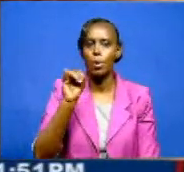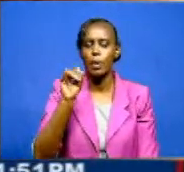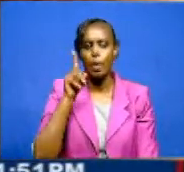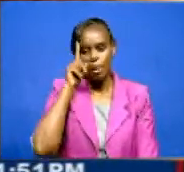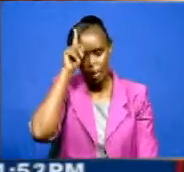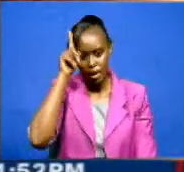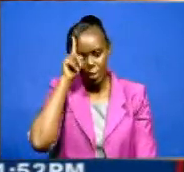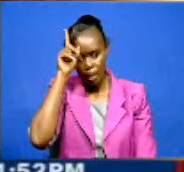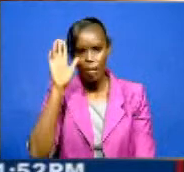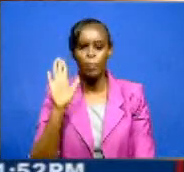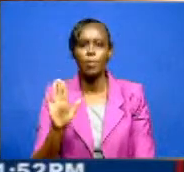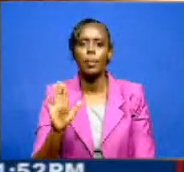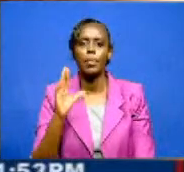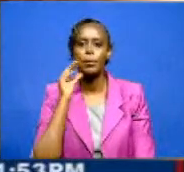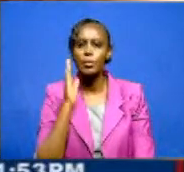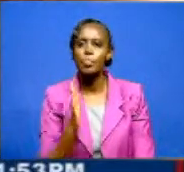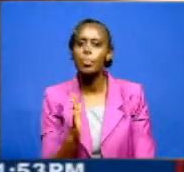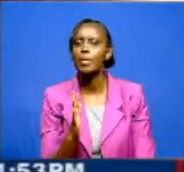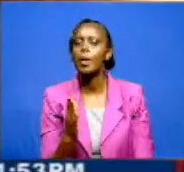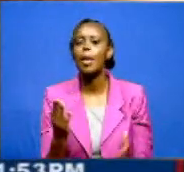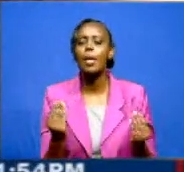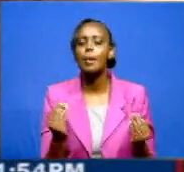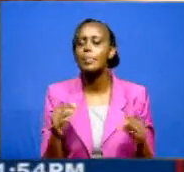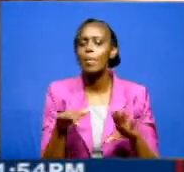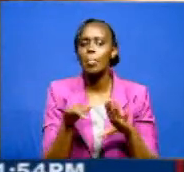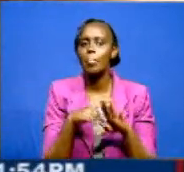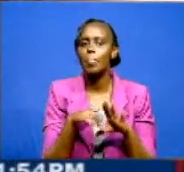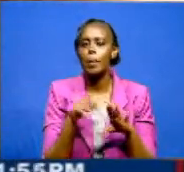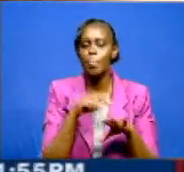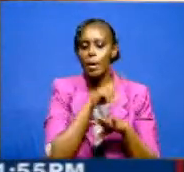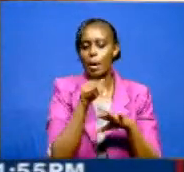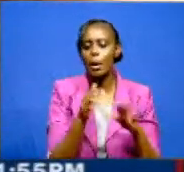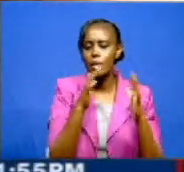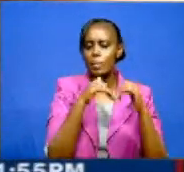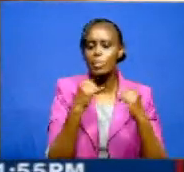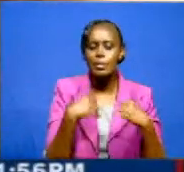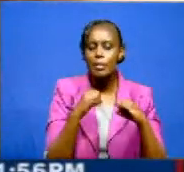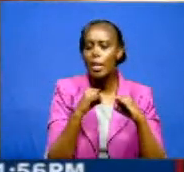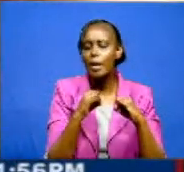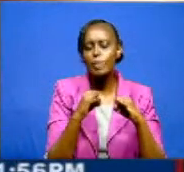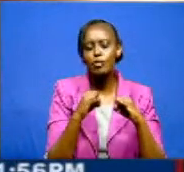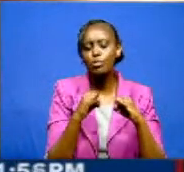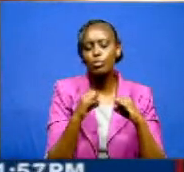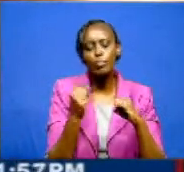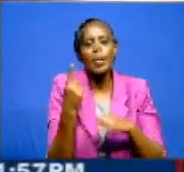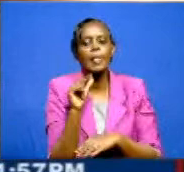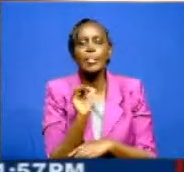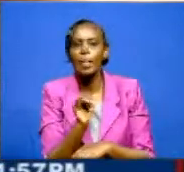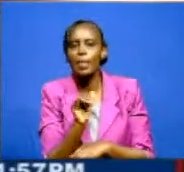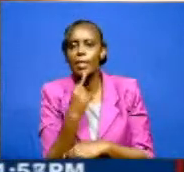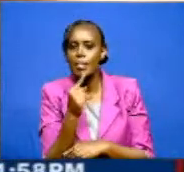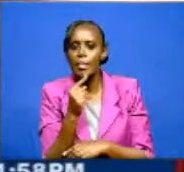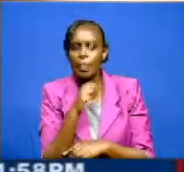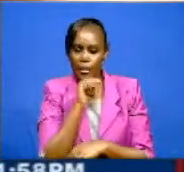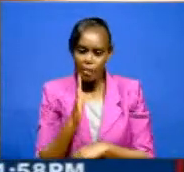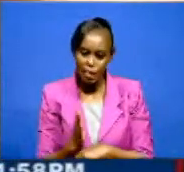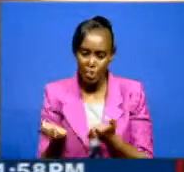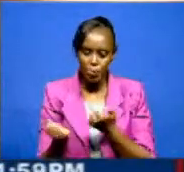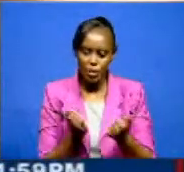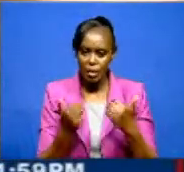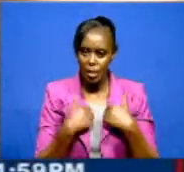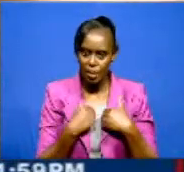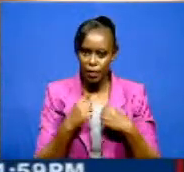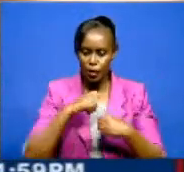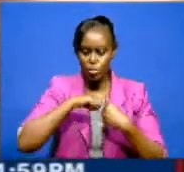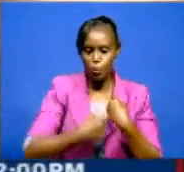Nyandarua. And Mr. Speaker, it was very easy for members in the National Assembly to try and make light of it and say the Senate has no business, they're doing